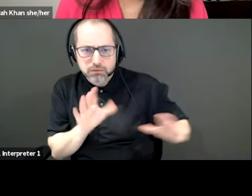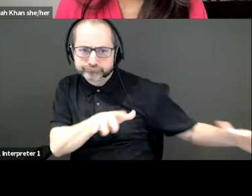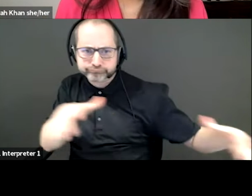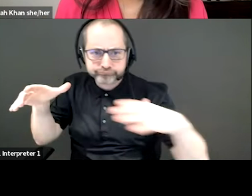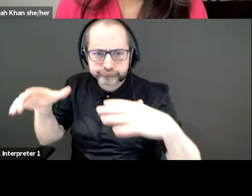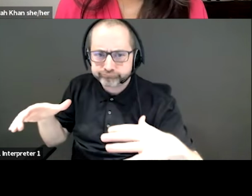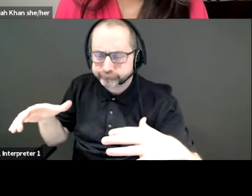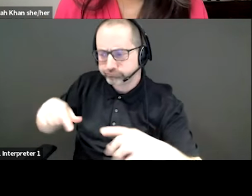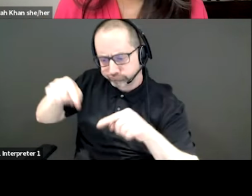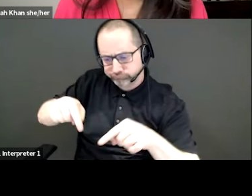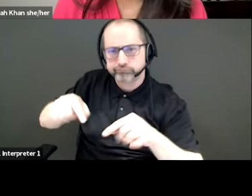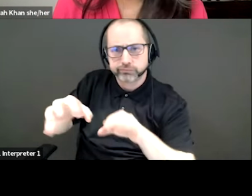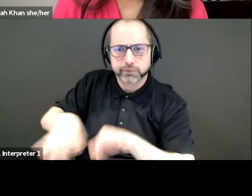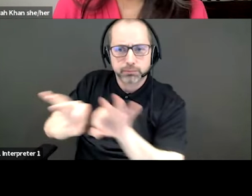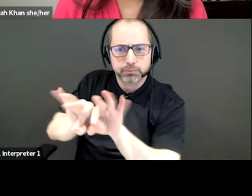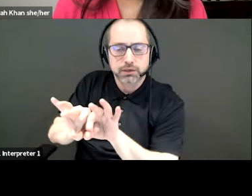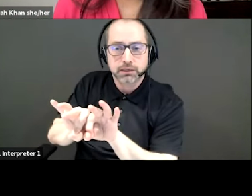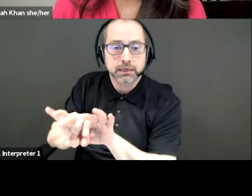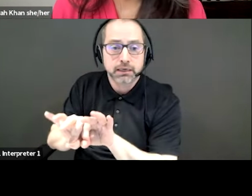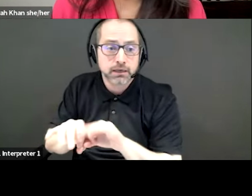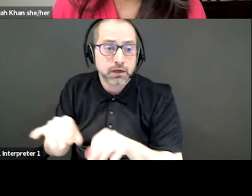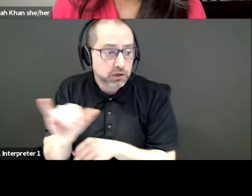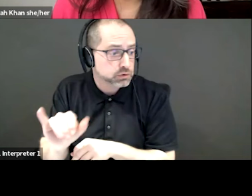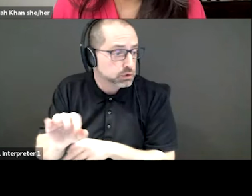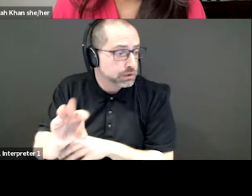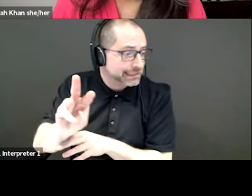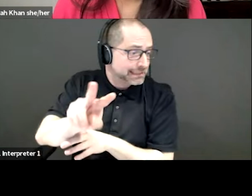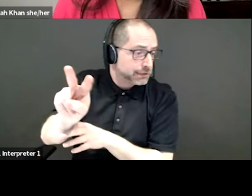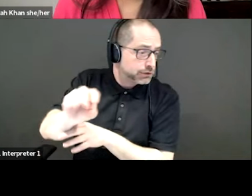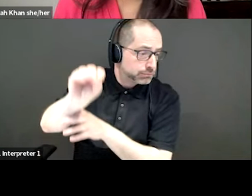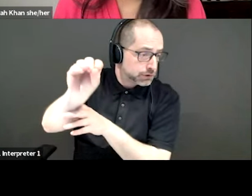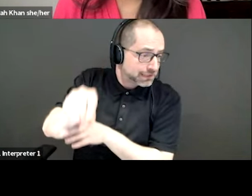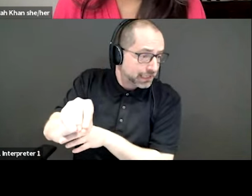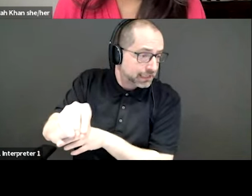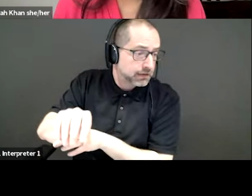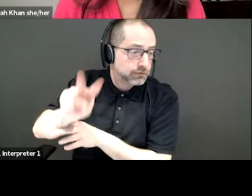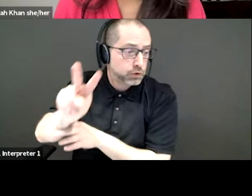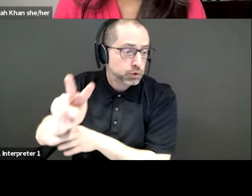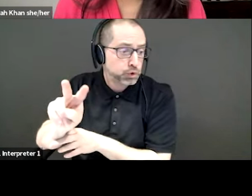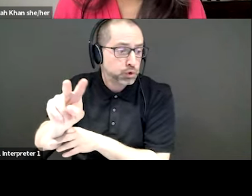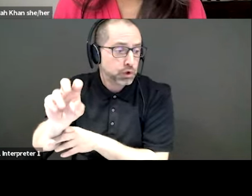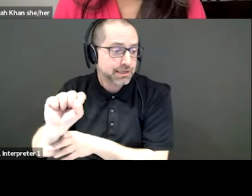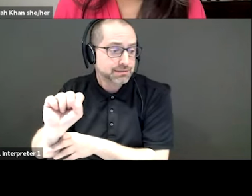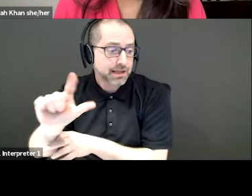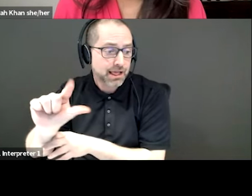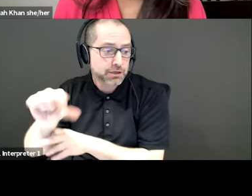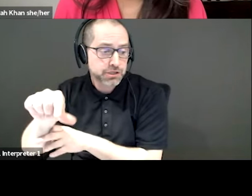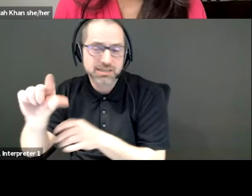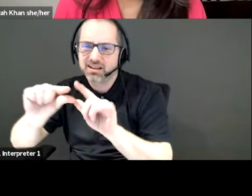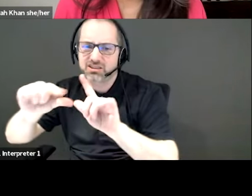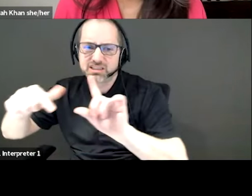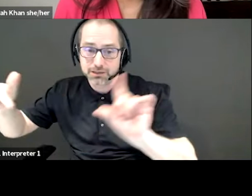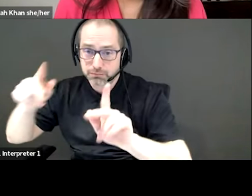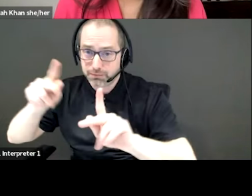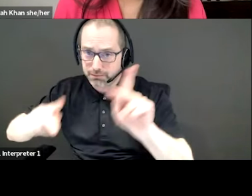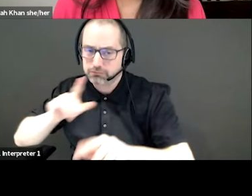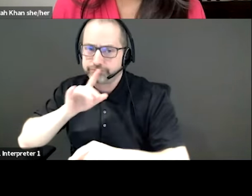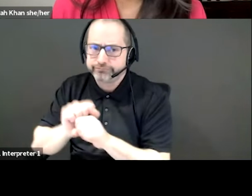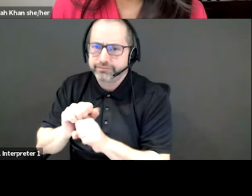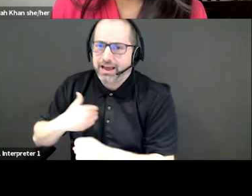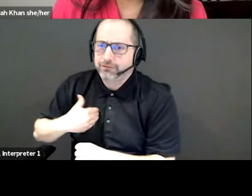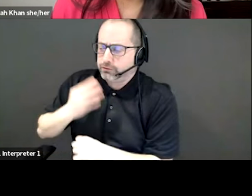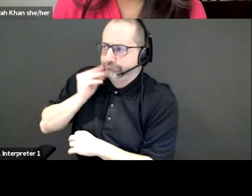was that 62% of 2S LGBTQ people are living with disability are subjected to inappropriate sexual behavior. And that was